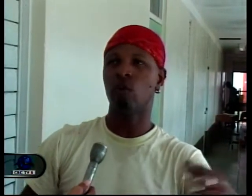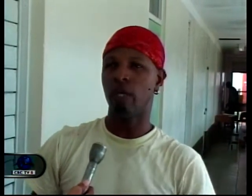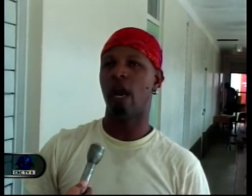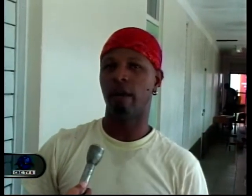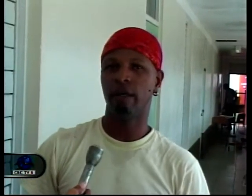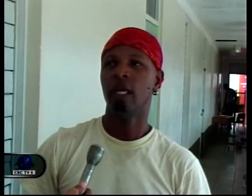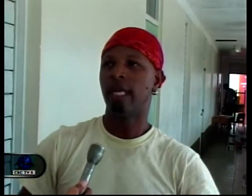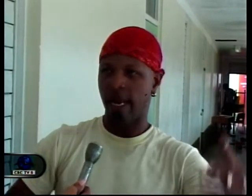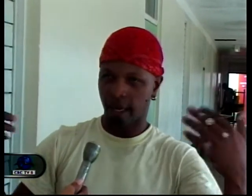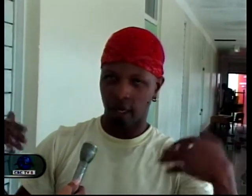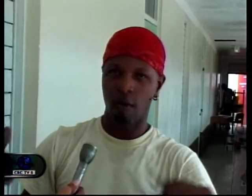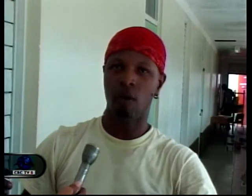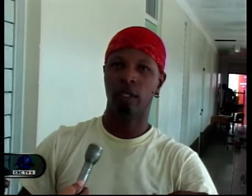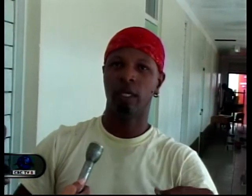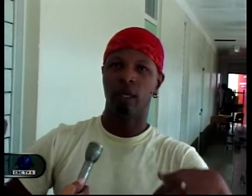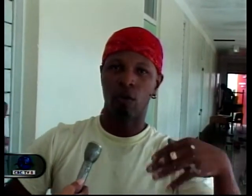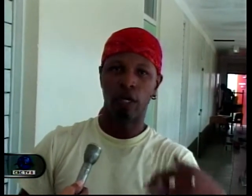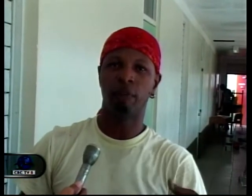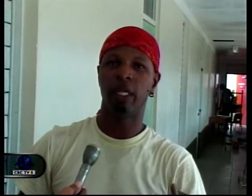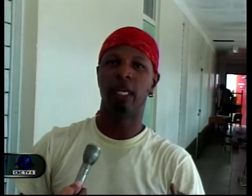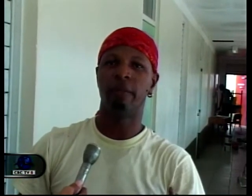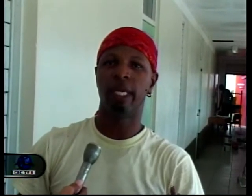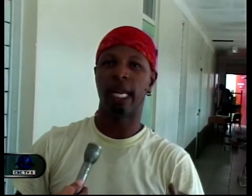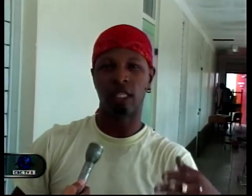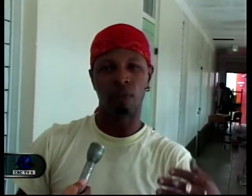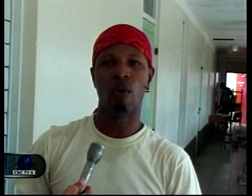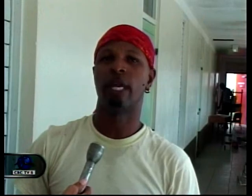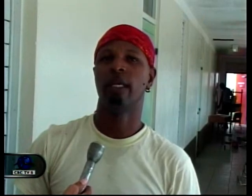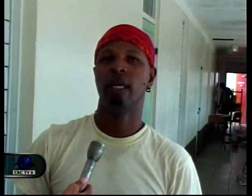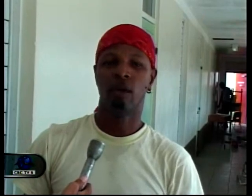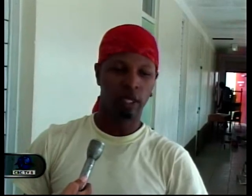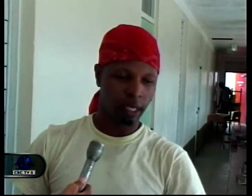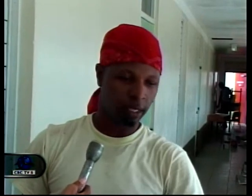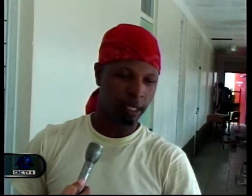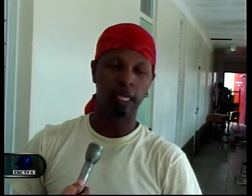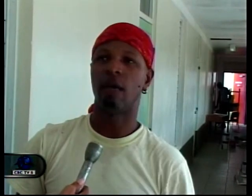whichever school they are, that they can come out, go to the PTA meeting and support